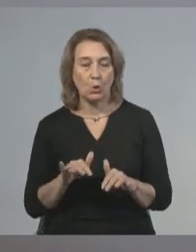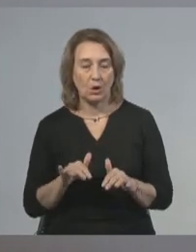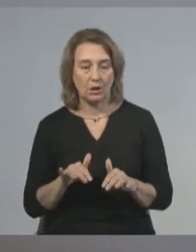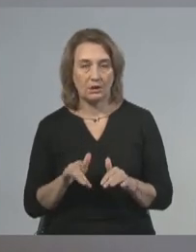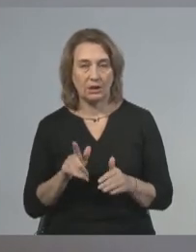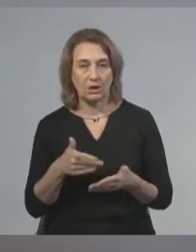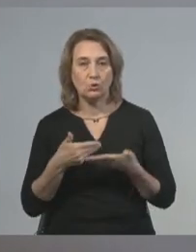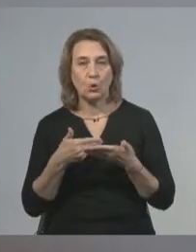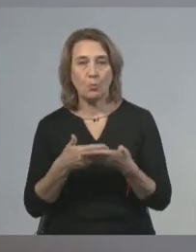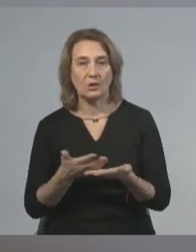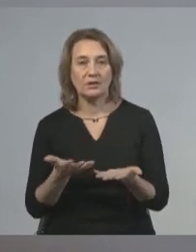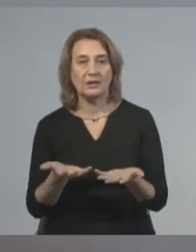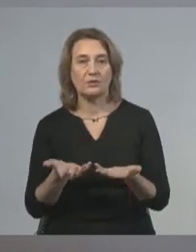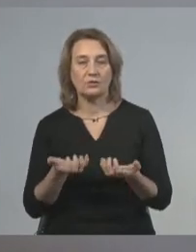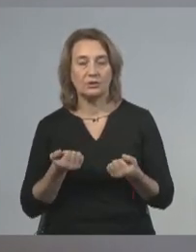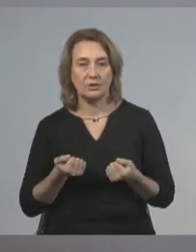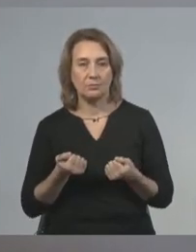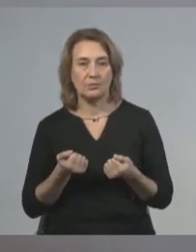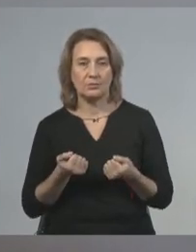countries in